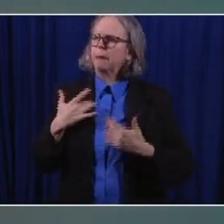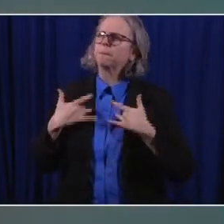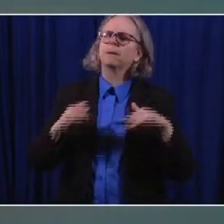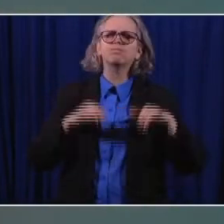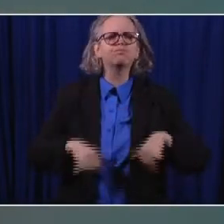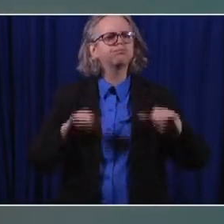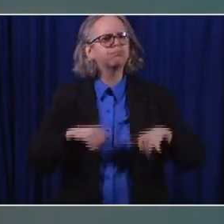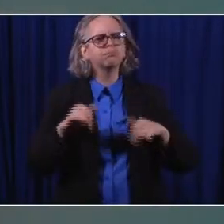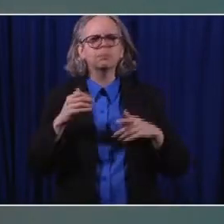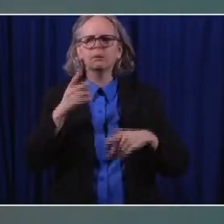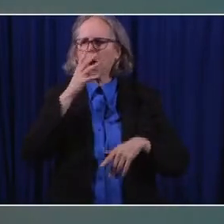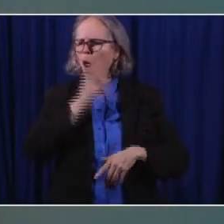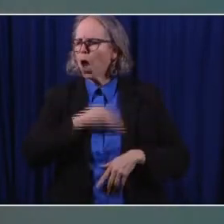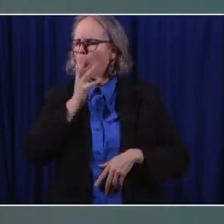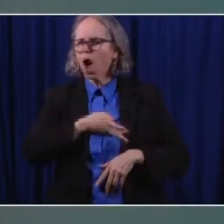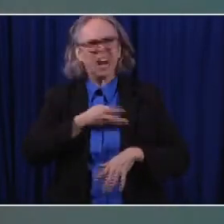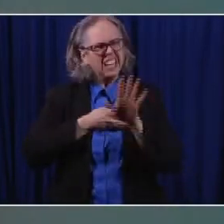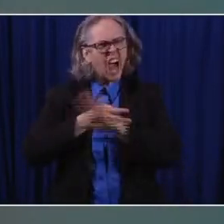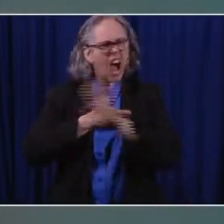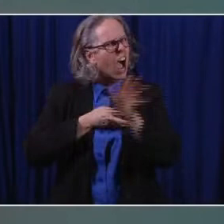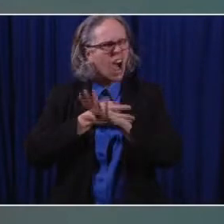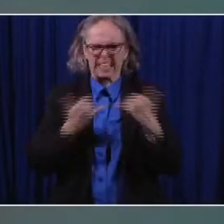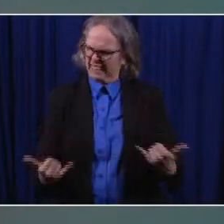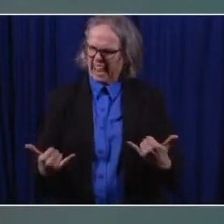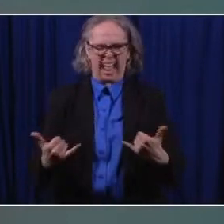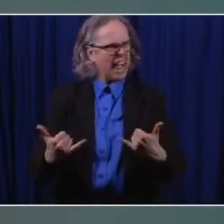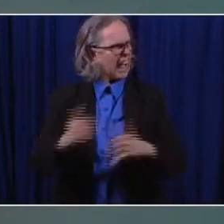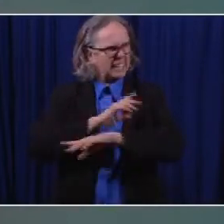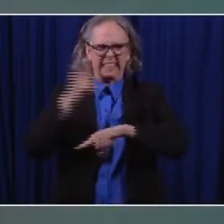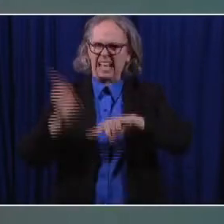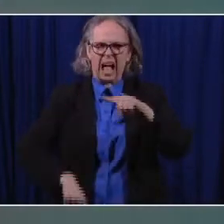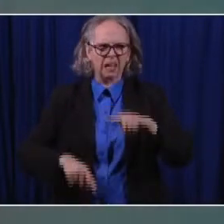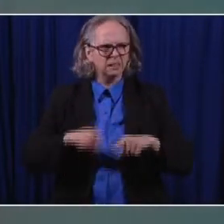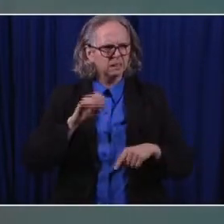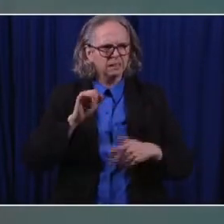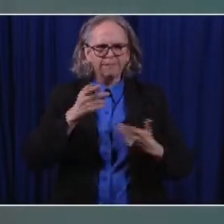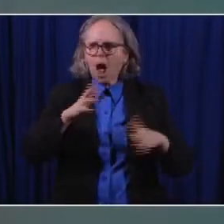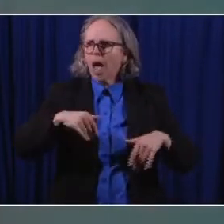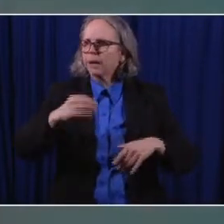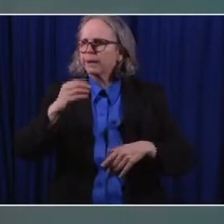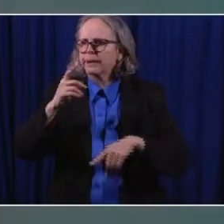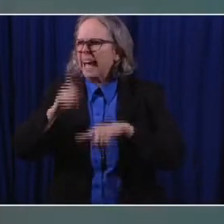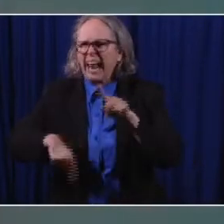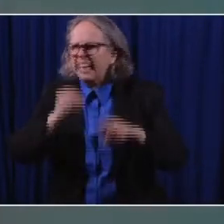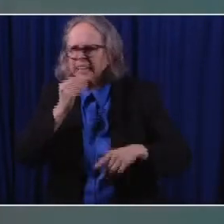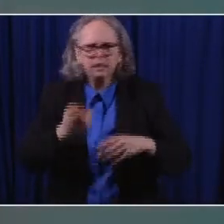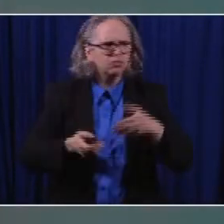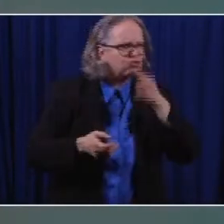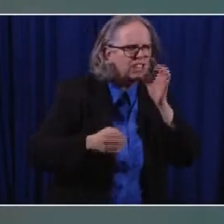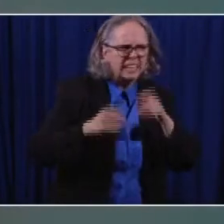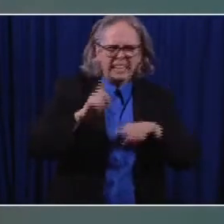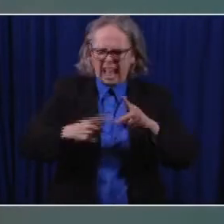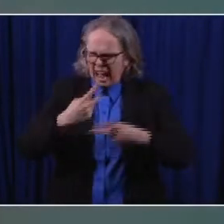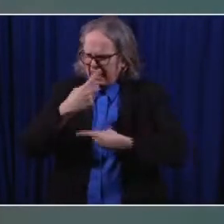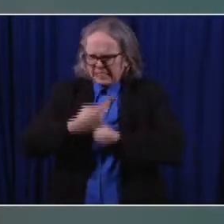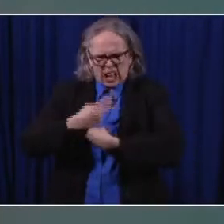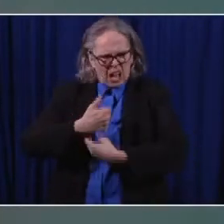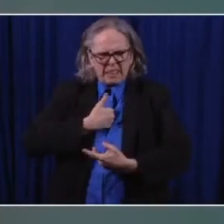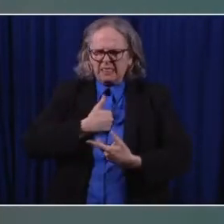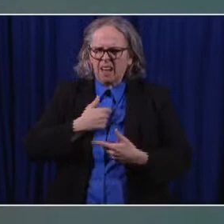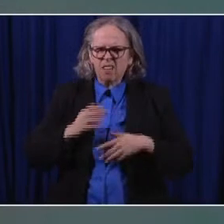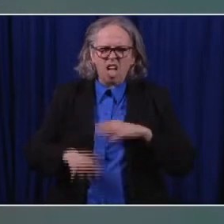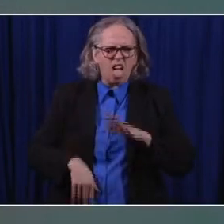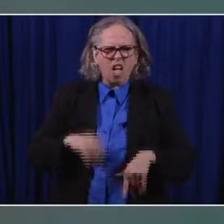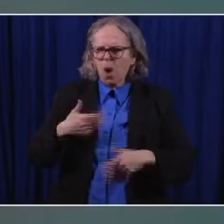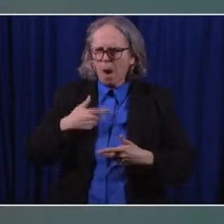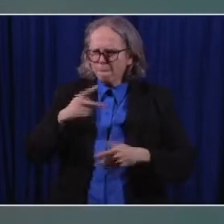that you're unable to eat or drink or actually take care of yourself, which hopefully if you have someone at home